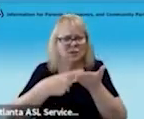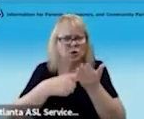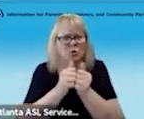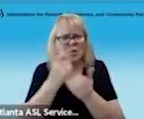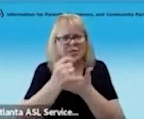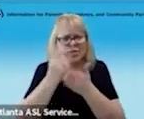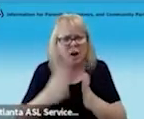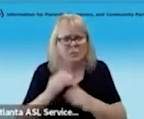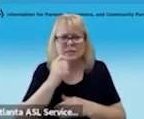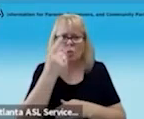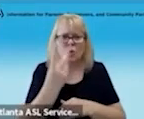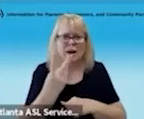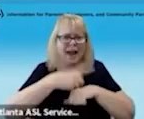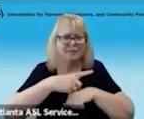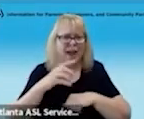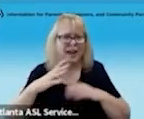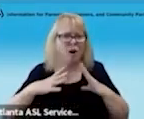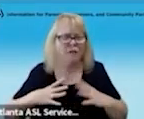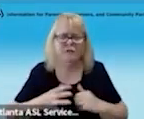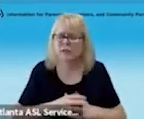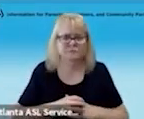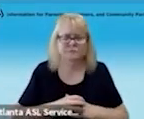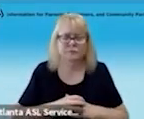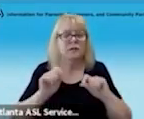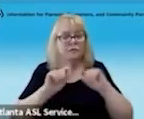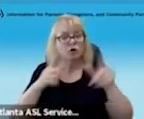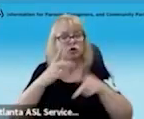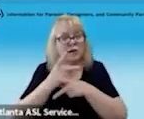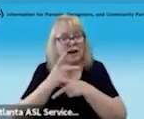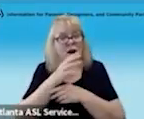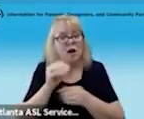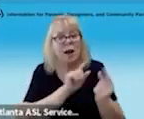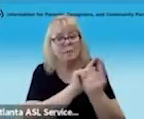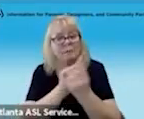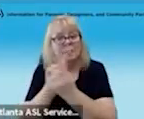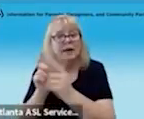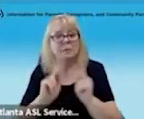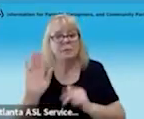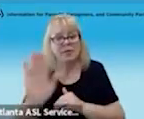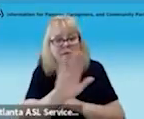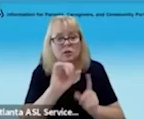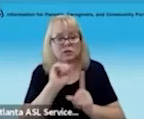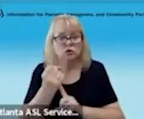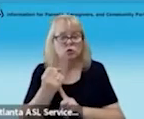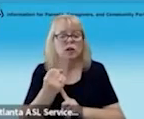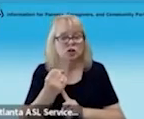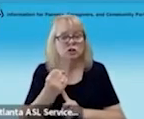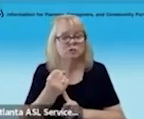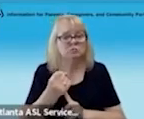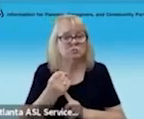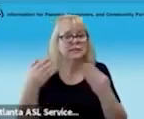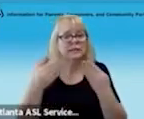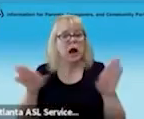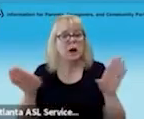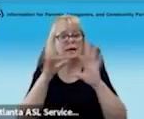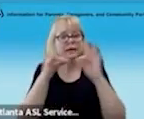behavioral health visits. And it's so much easier for someone to take a 15-minute break to talk to their therapist than to take a half a